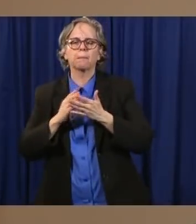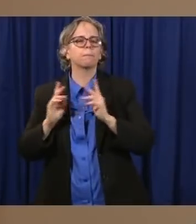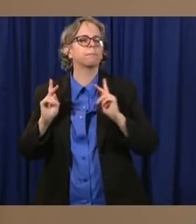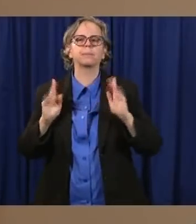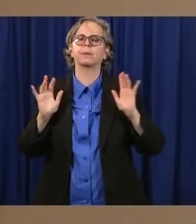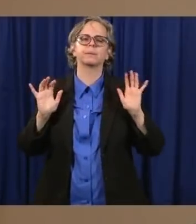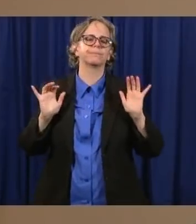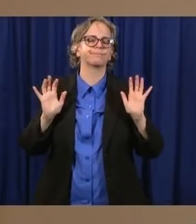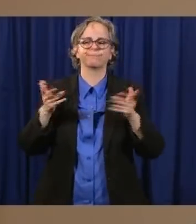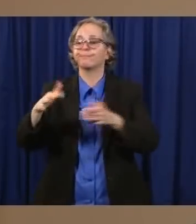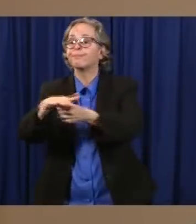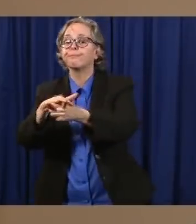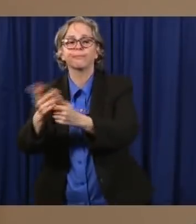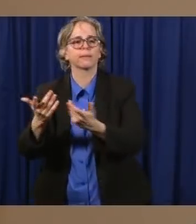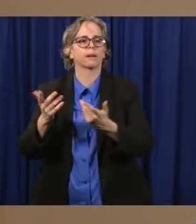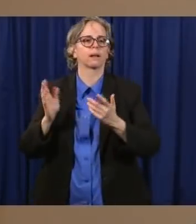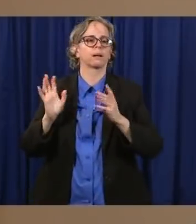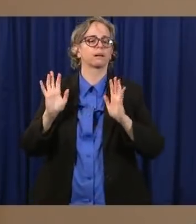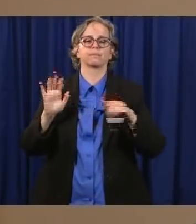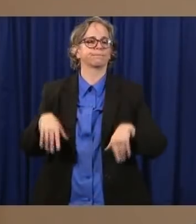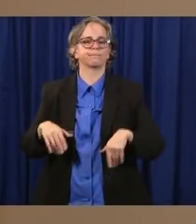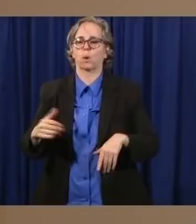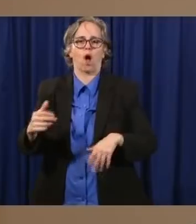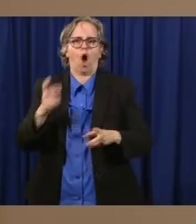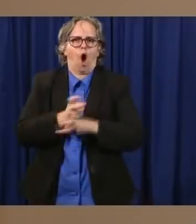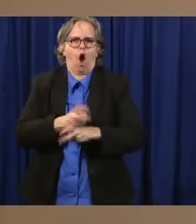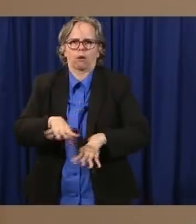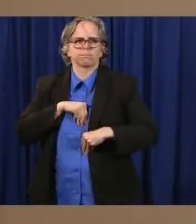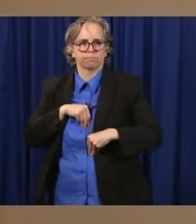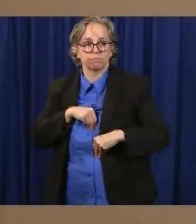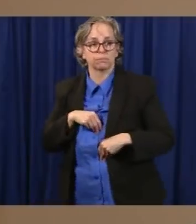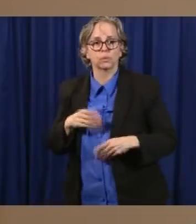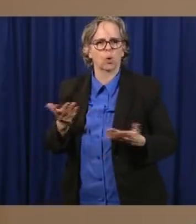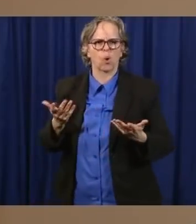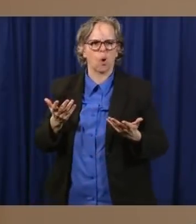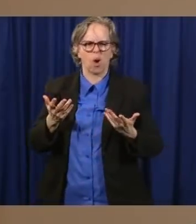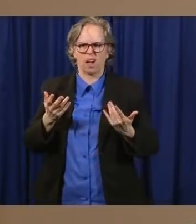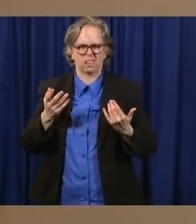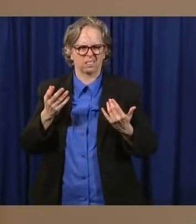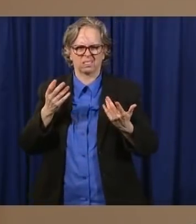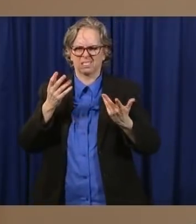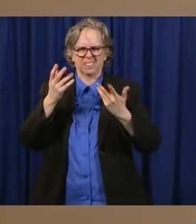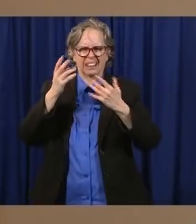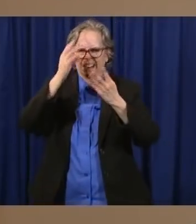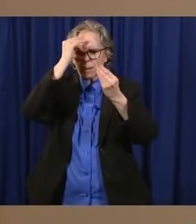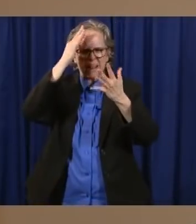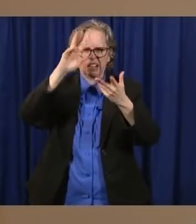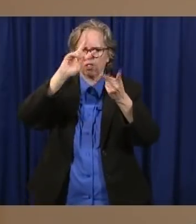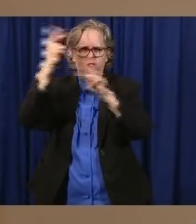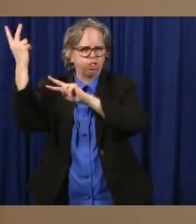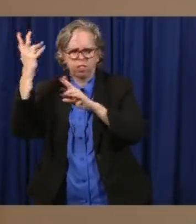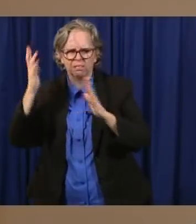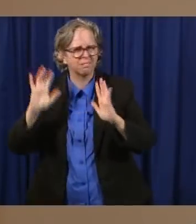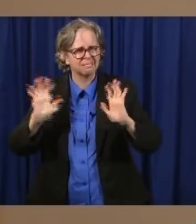get messaging about healthcare through their schools and through their places of faith. And of course, now those